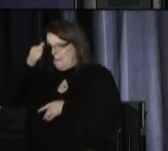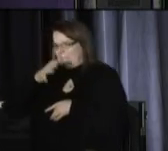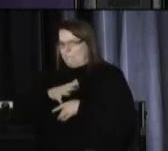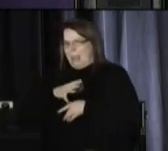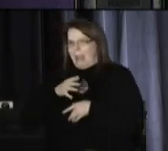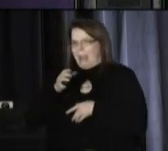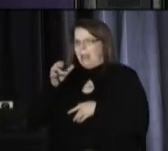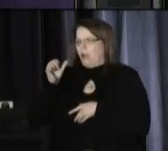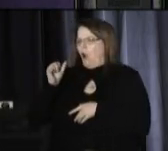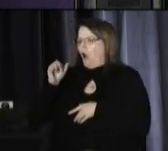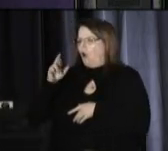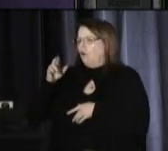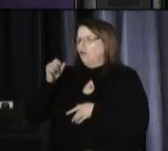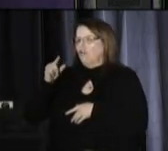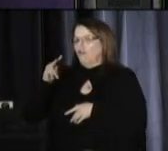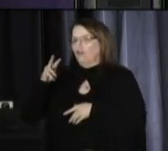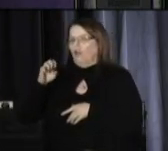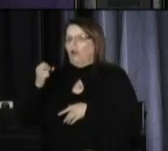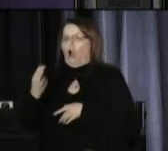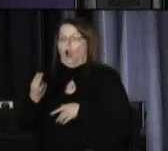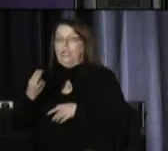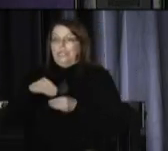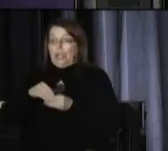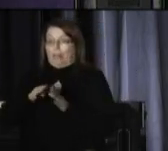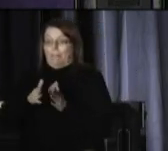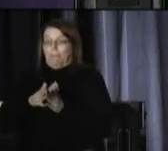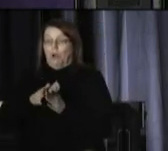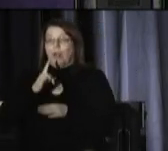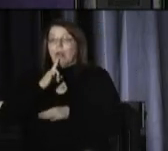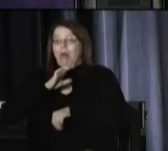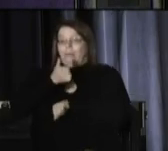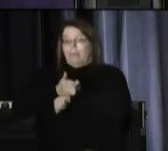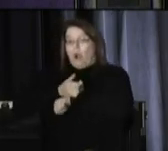in this book." Mm-hmm. He said, "They're on the table, but they're not the meal."